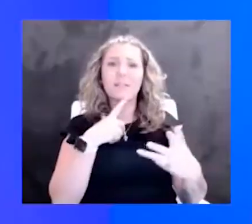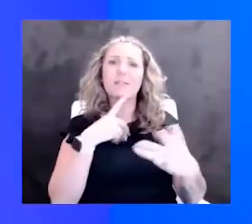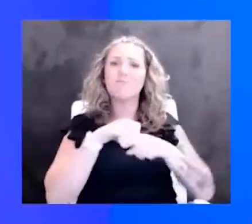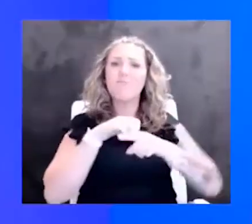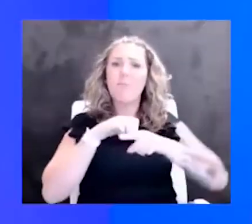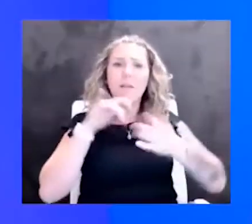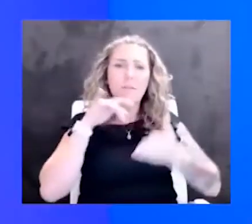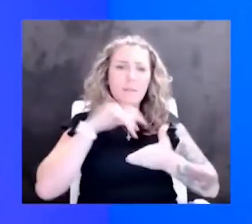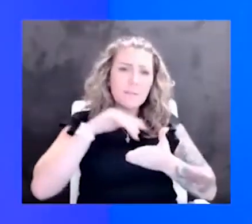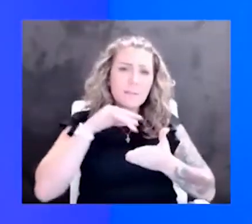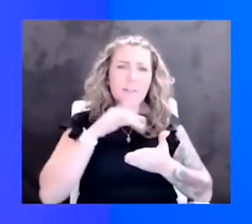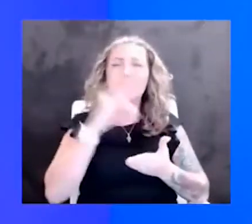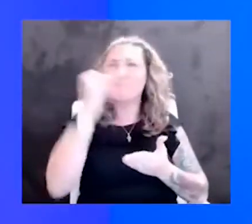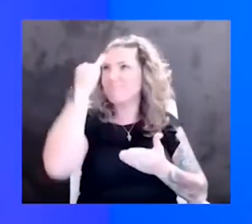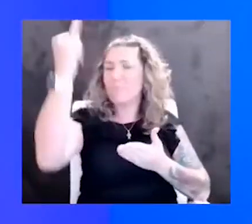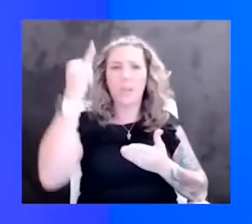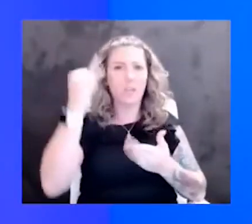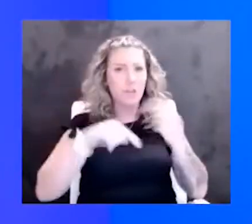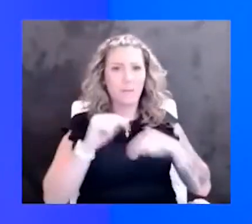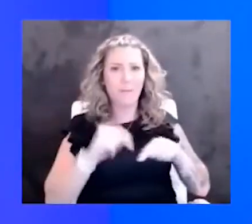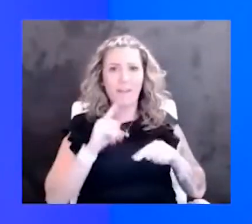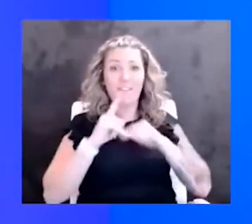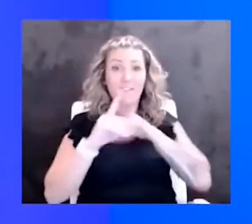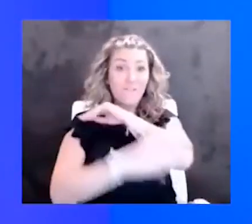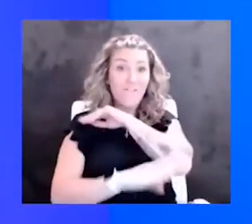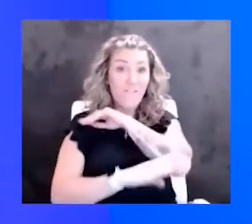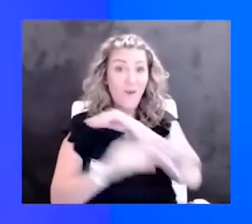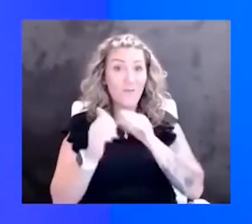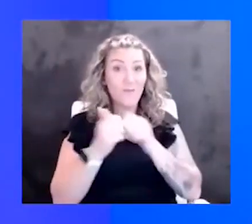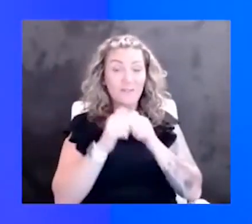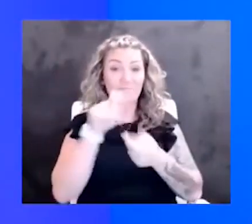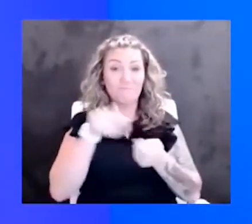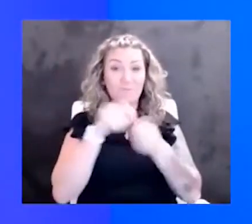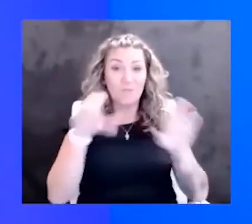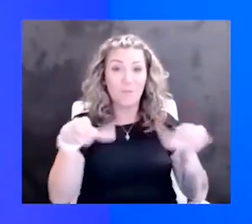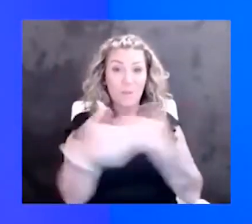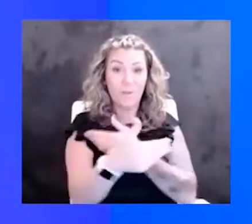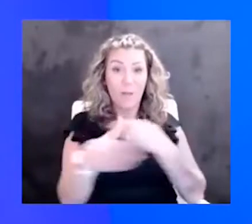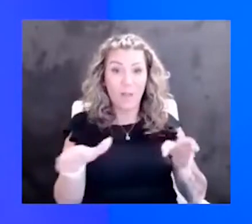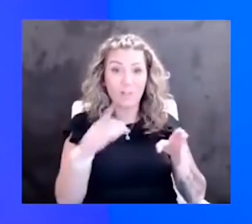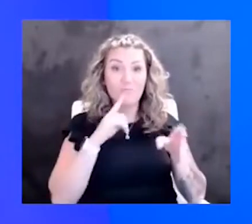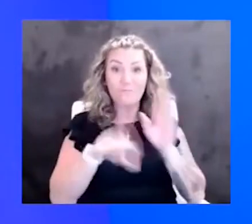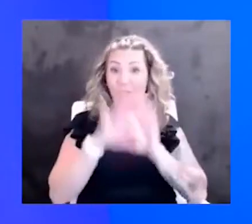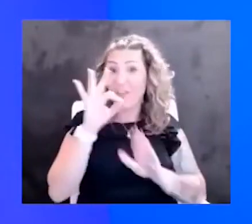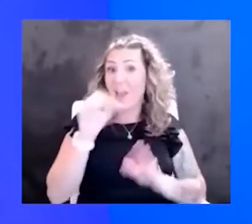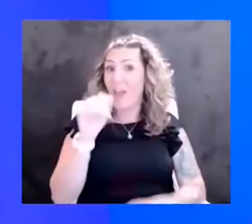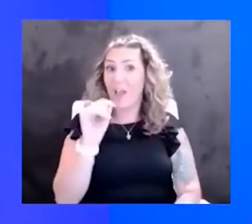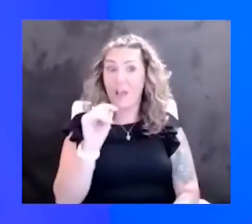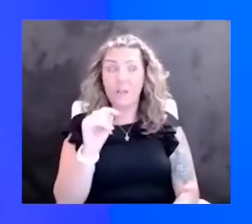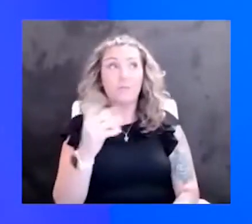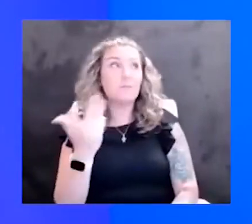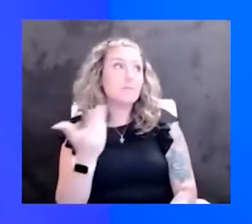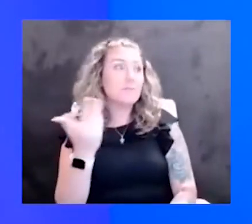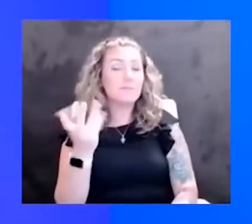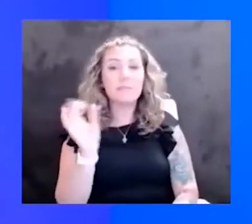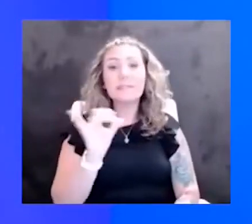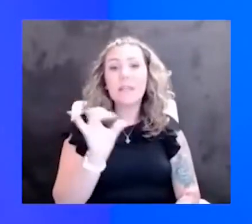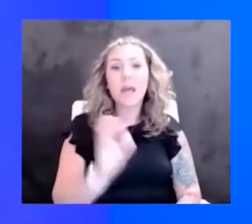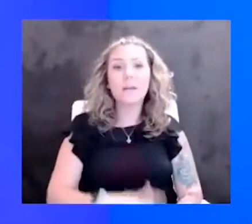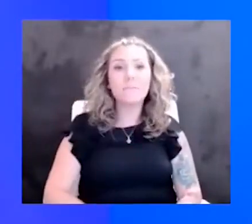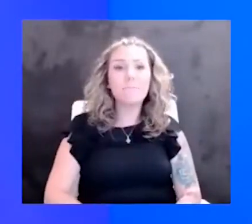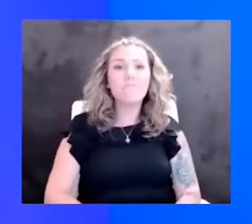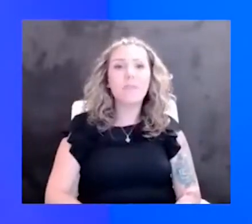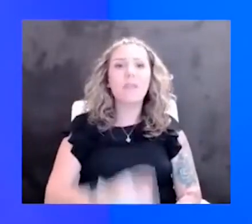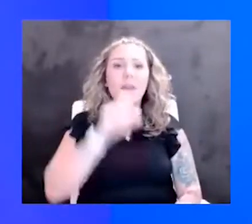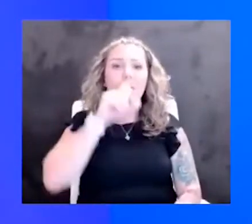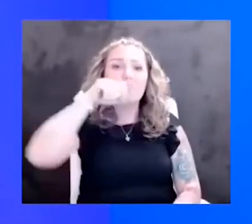imagine coming back in the fall with certain classrooms to find out. In a way, it's like saliva testing,